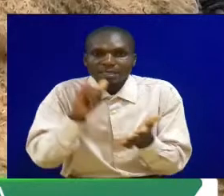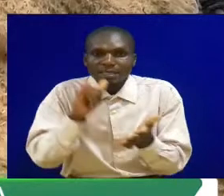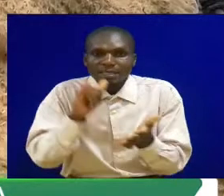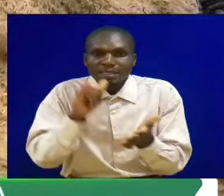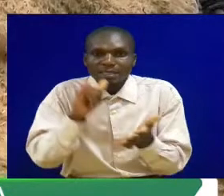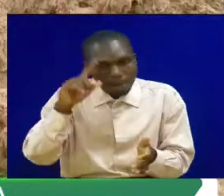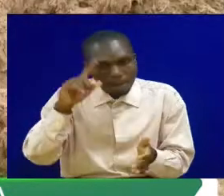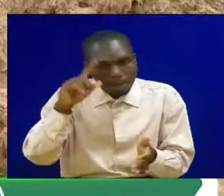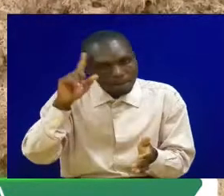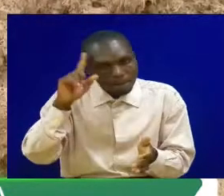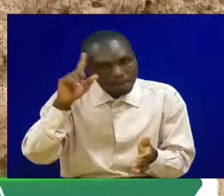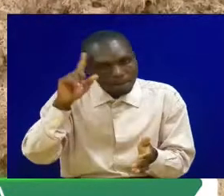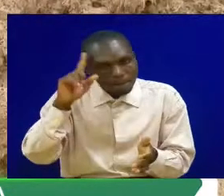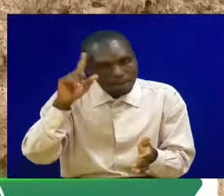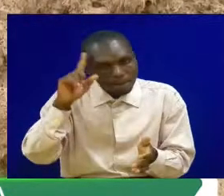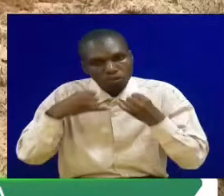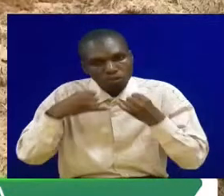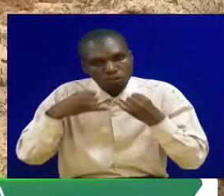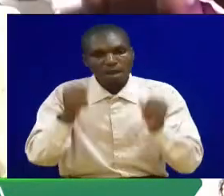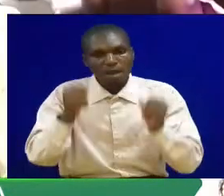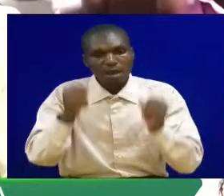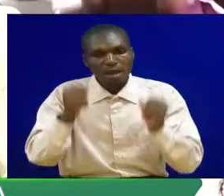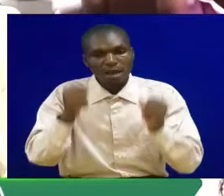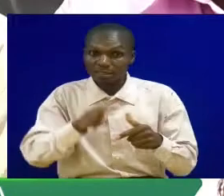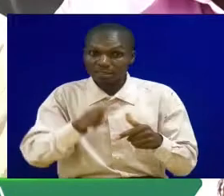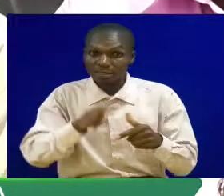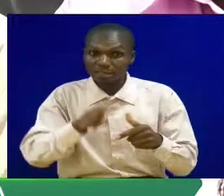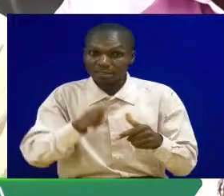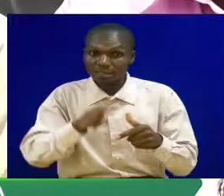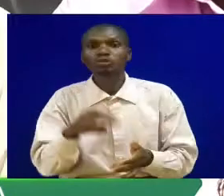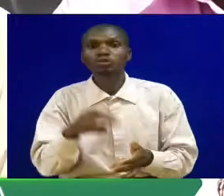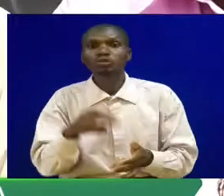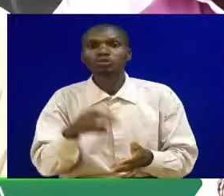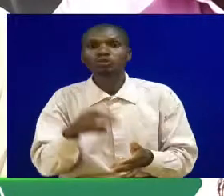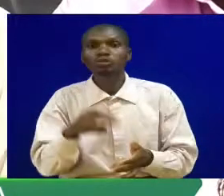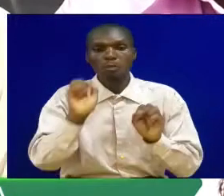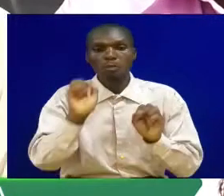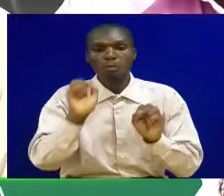baberabo batokire. To what we have agreed in the meeting,